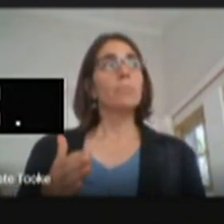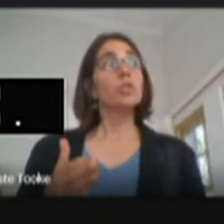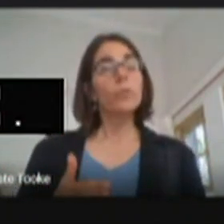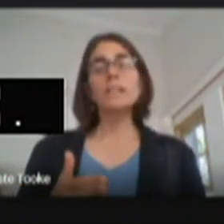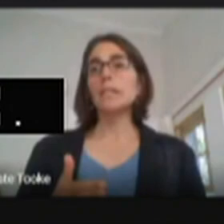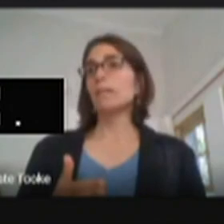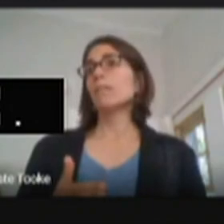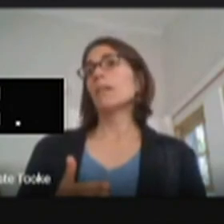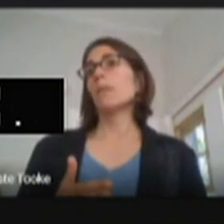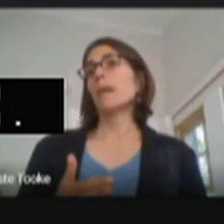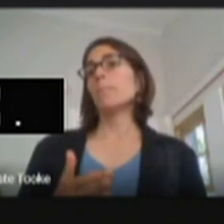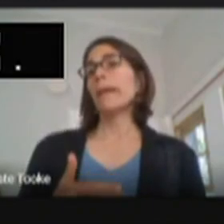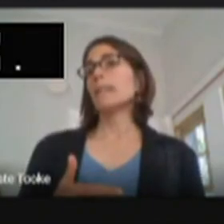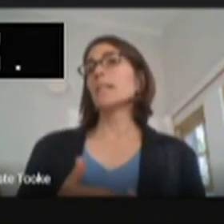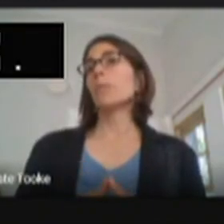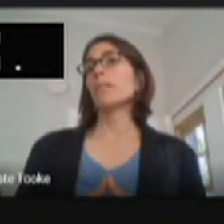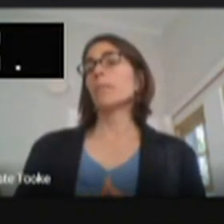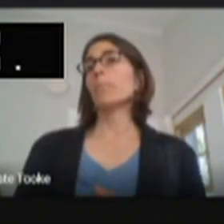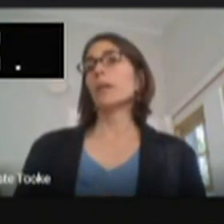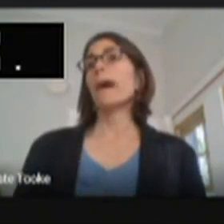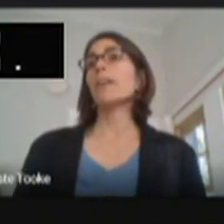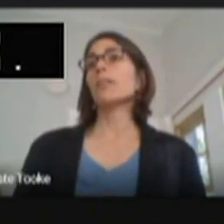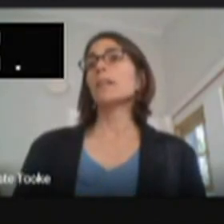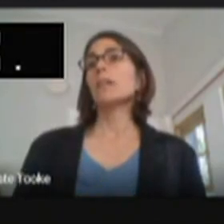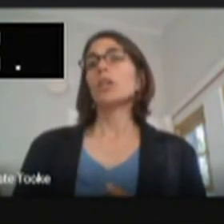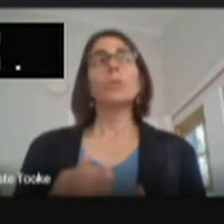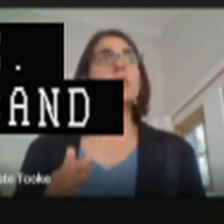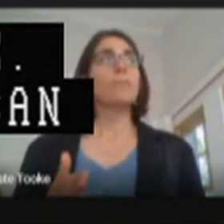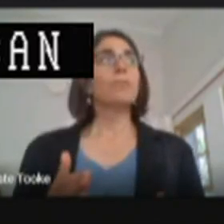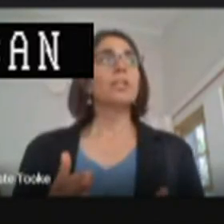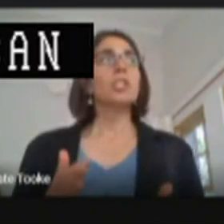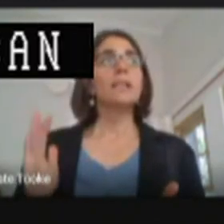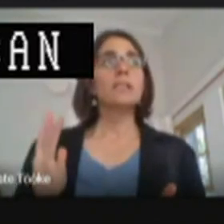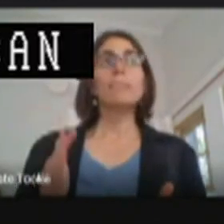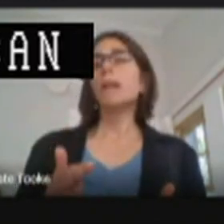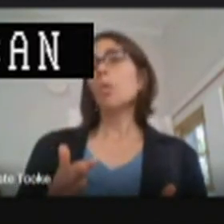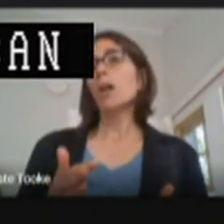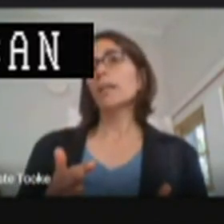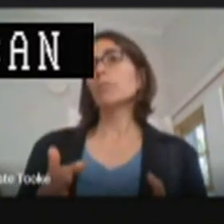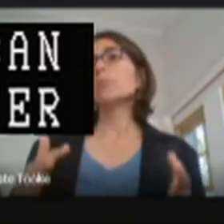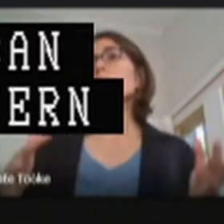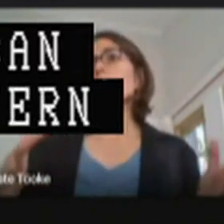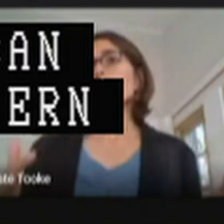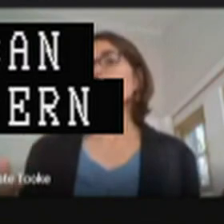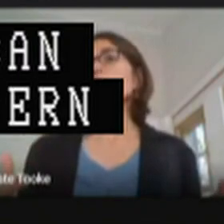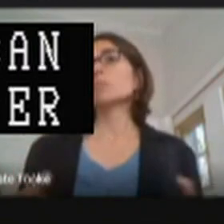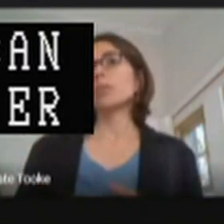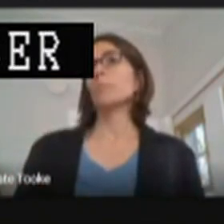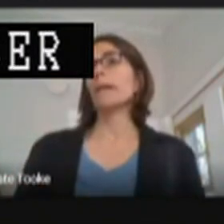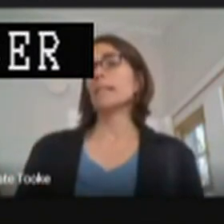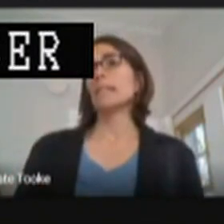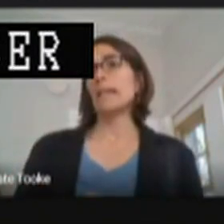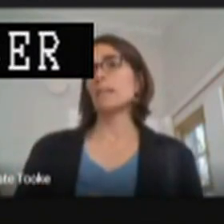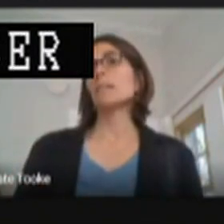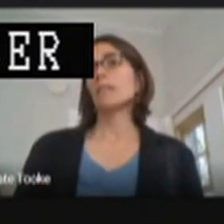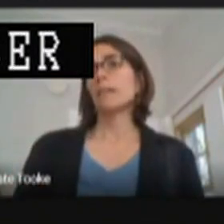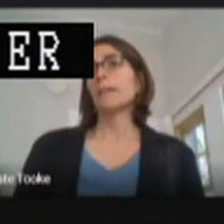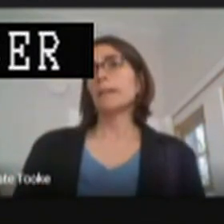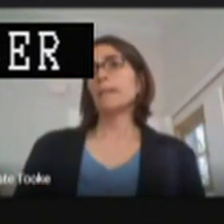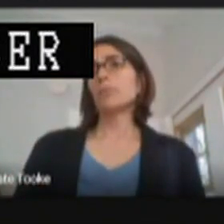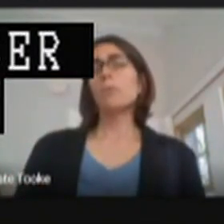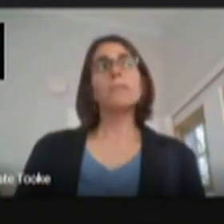also jointing and banding within the brick patterning, which differentiates the main walking route from areas where you might